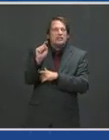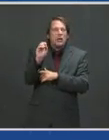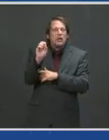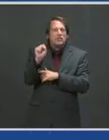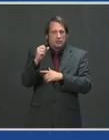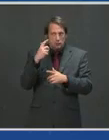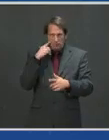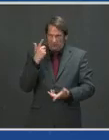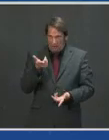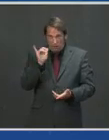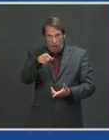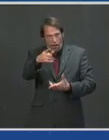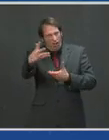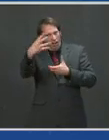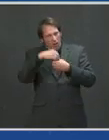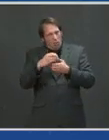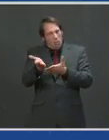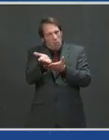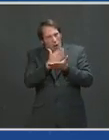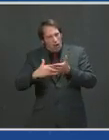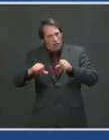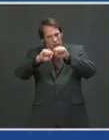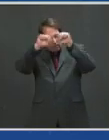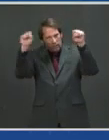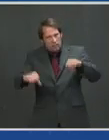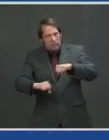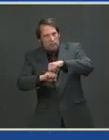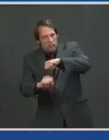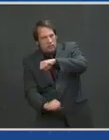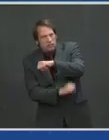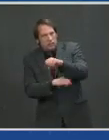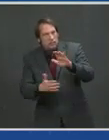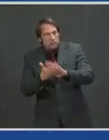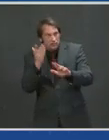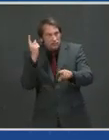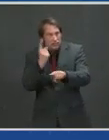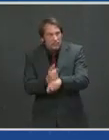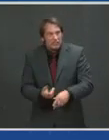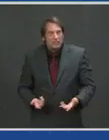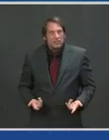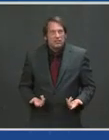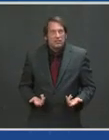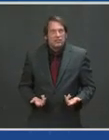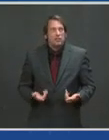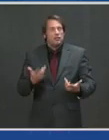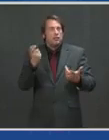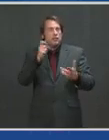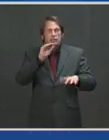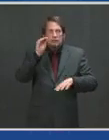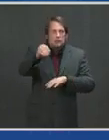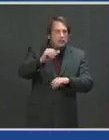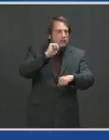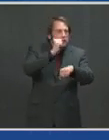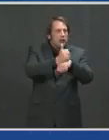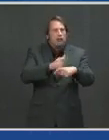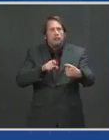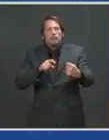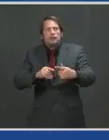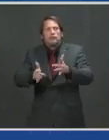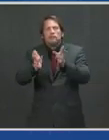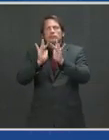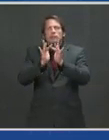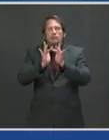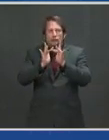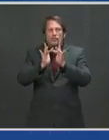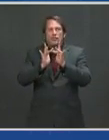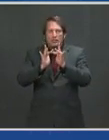Line workers and electricians laying transmission lines for a modern grid, providing over 500,000